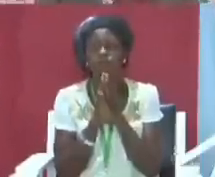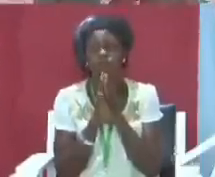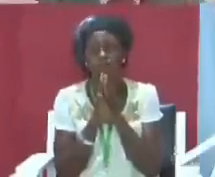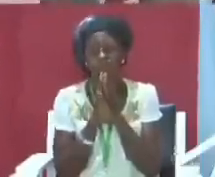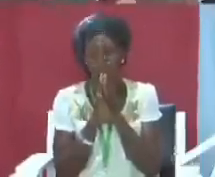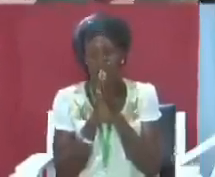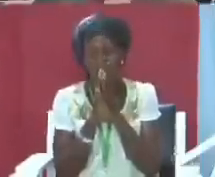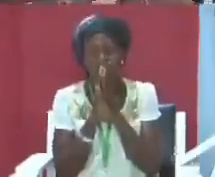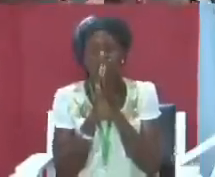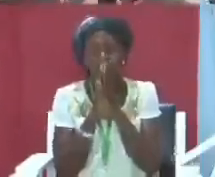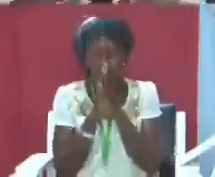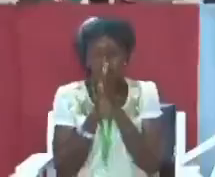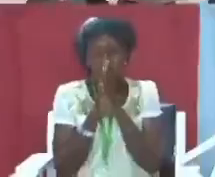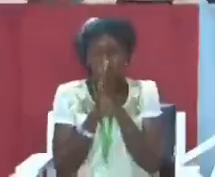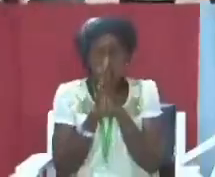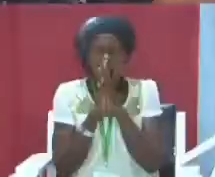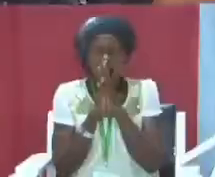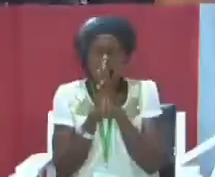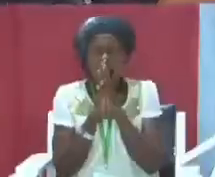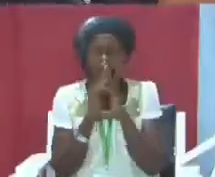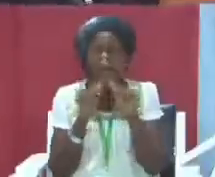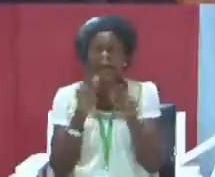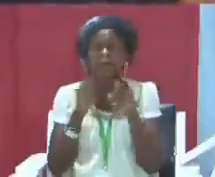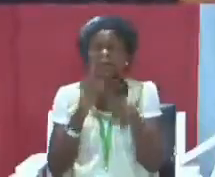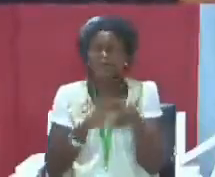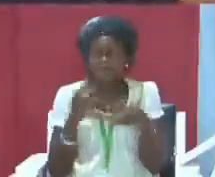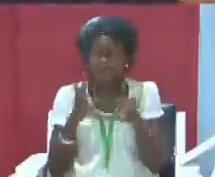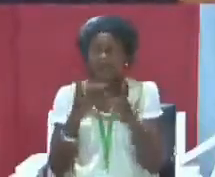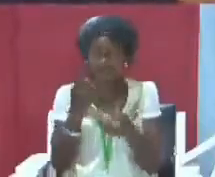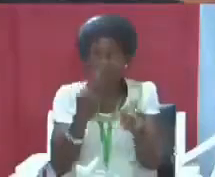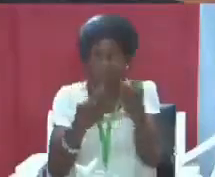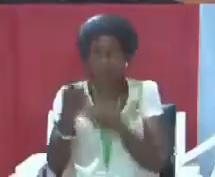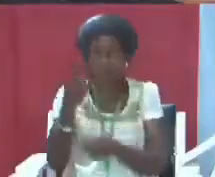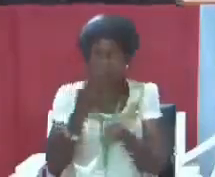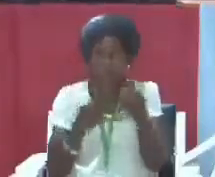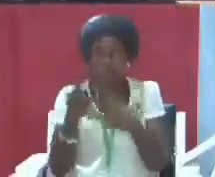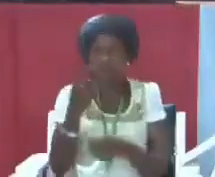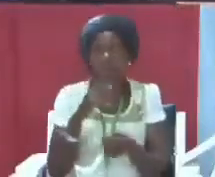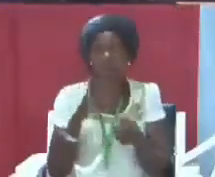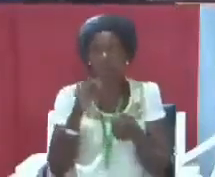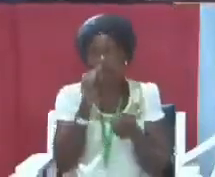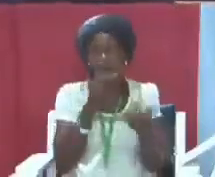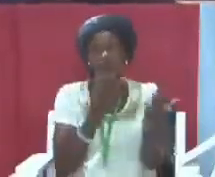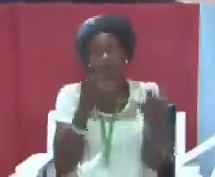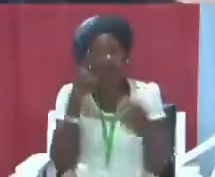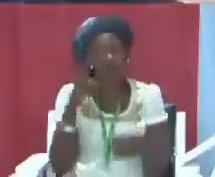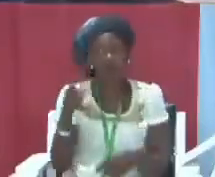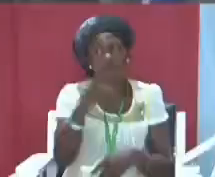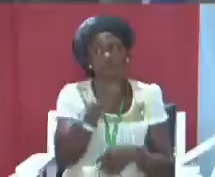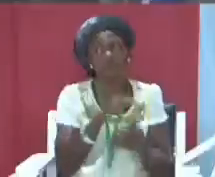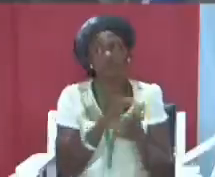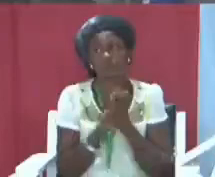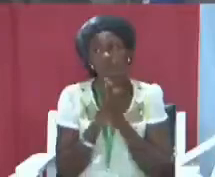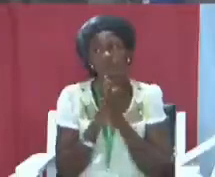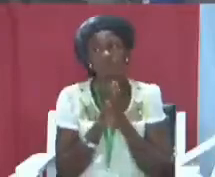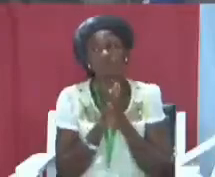Those of you still on the way, please keep coming. I'm waiting for you. I'm waiting for you.